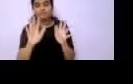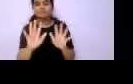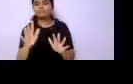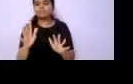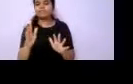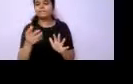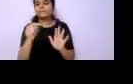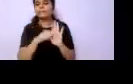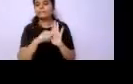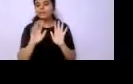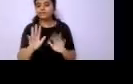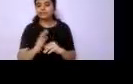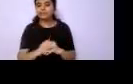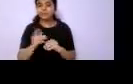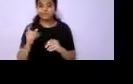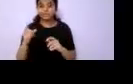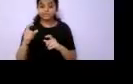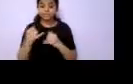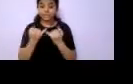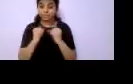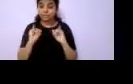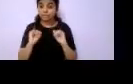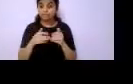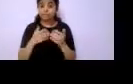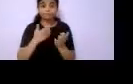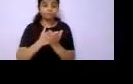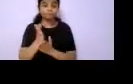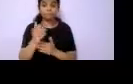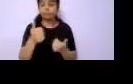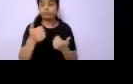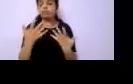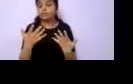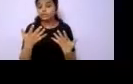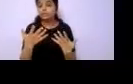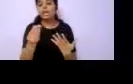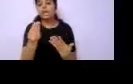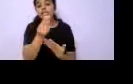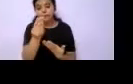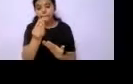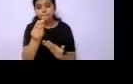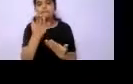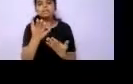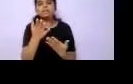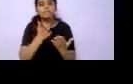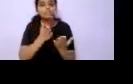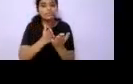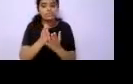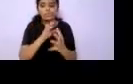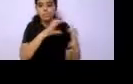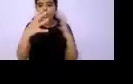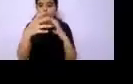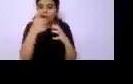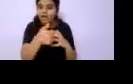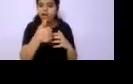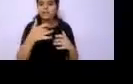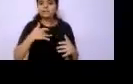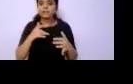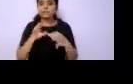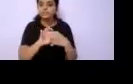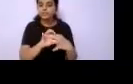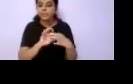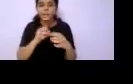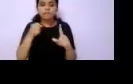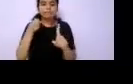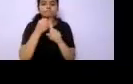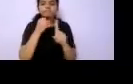managed in the right ways by the right individuals with the right moral and emotional commitments and backed